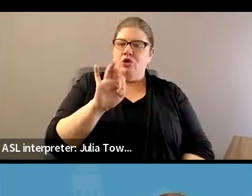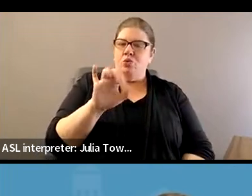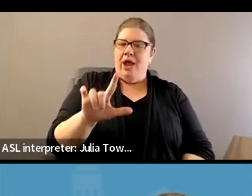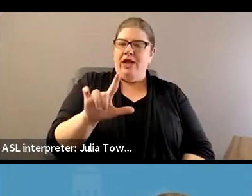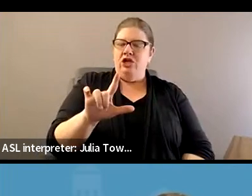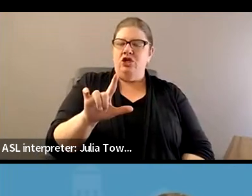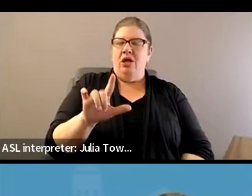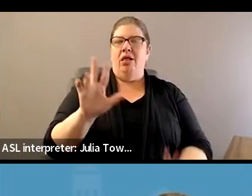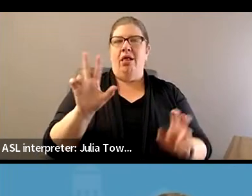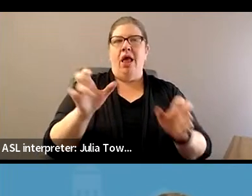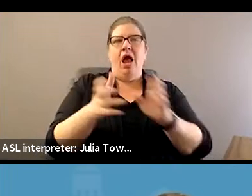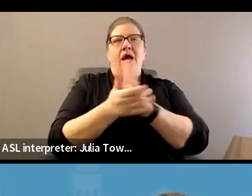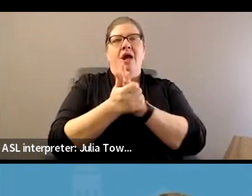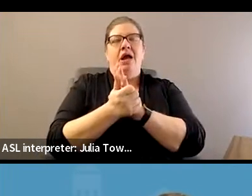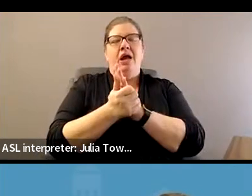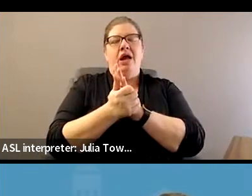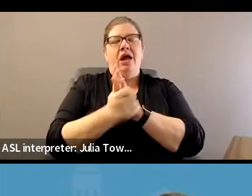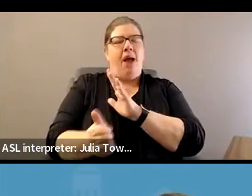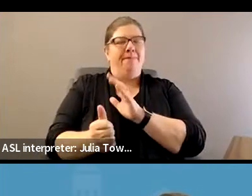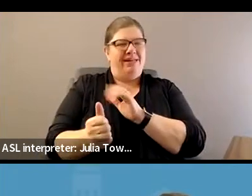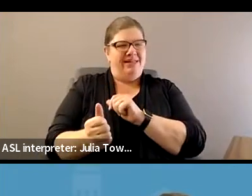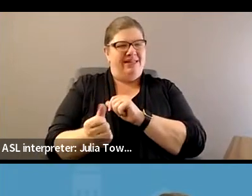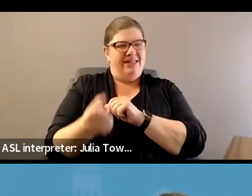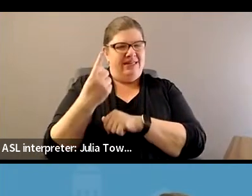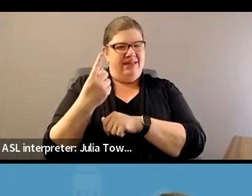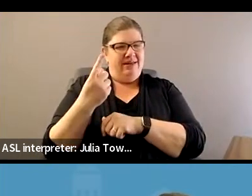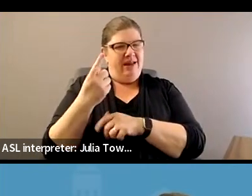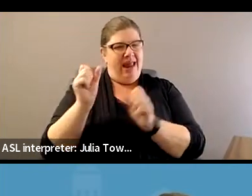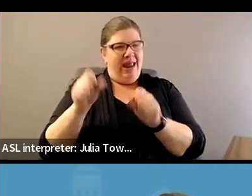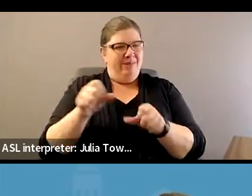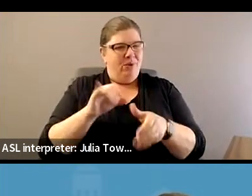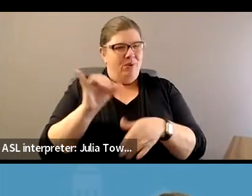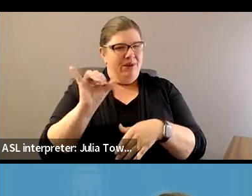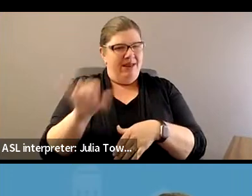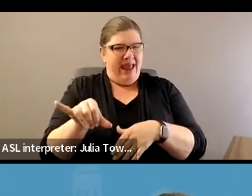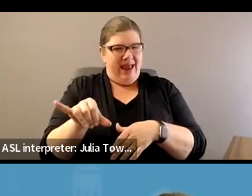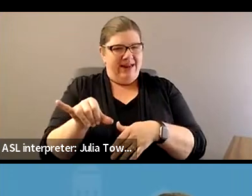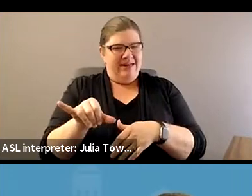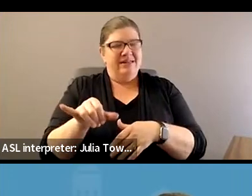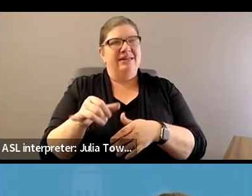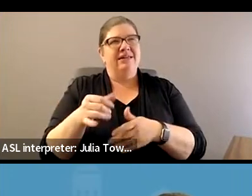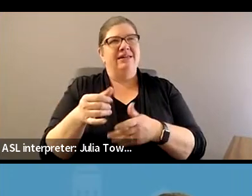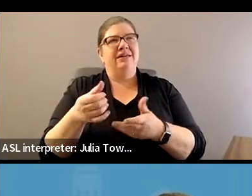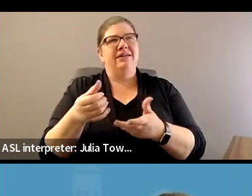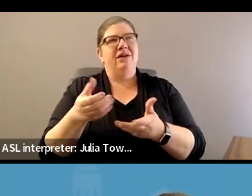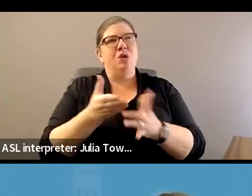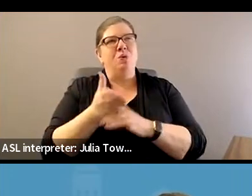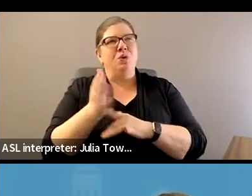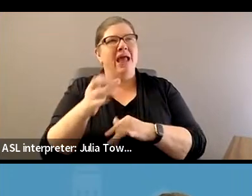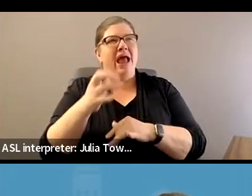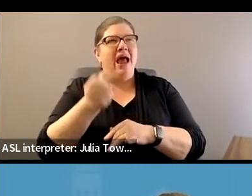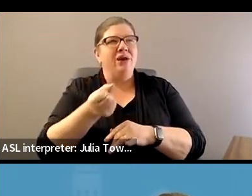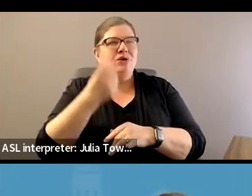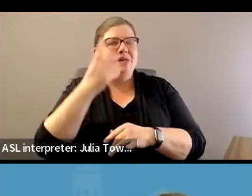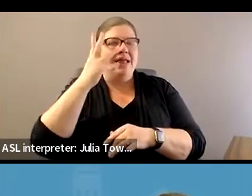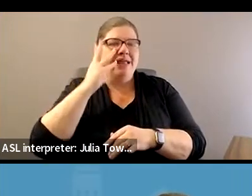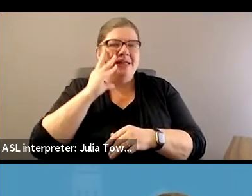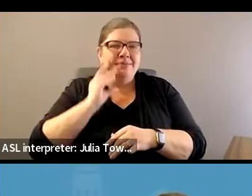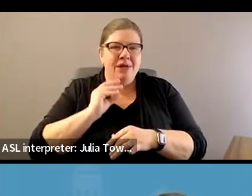does that mean? And are you able to, through the racial competency, understand the experience